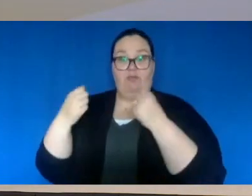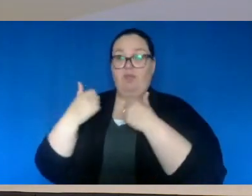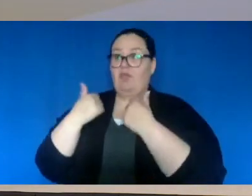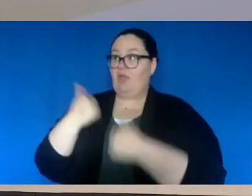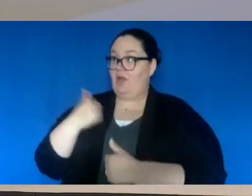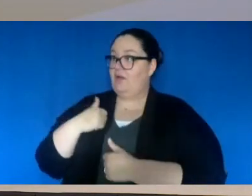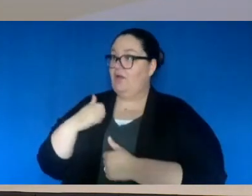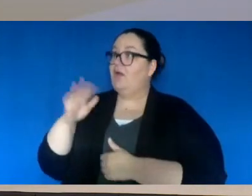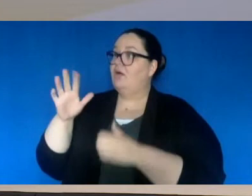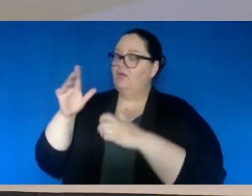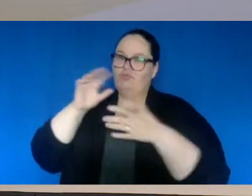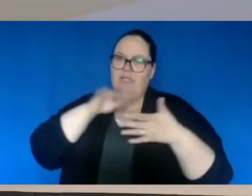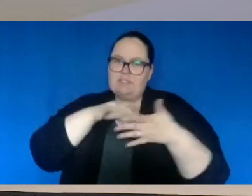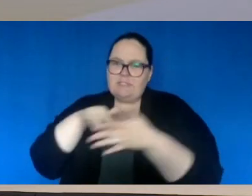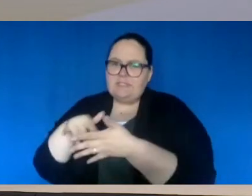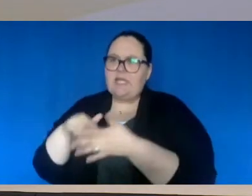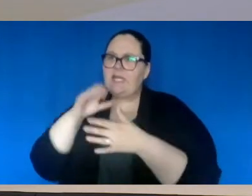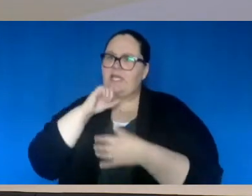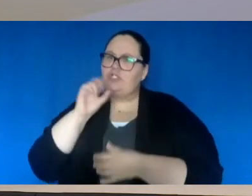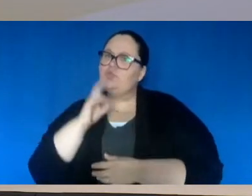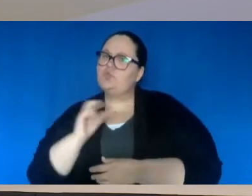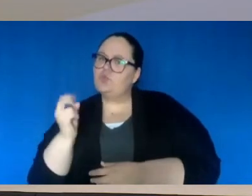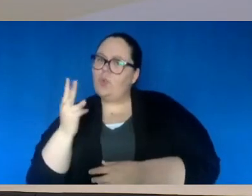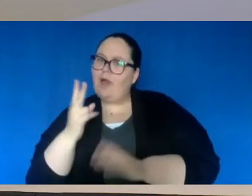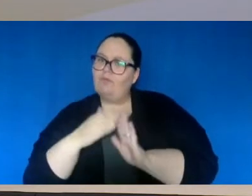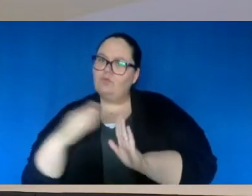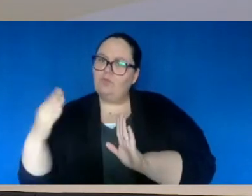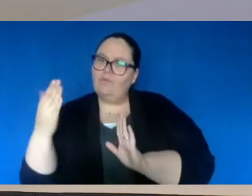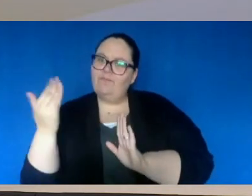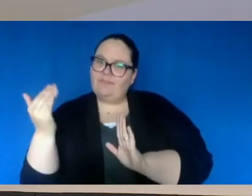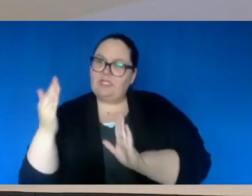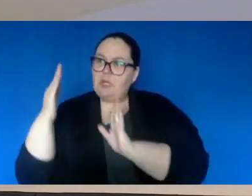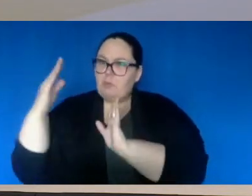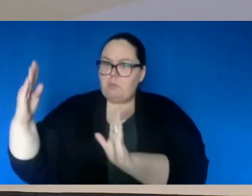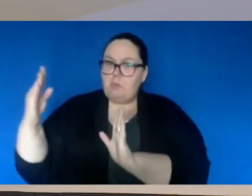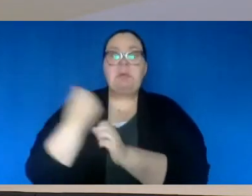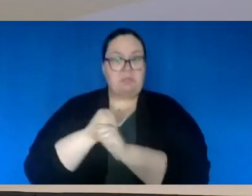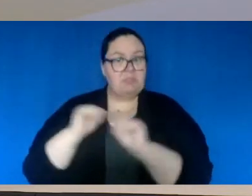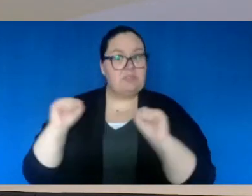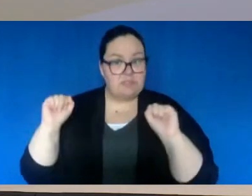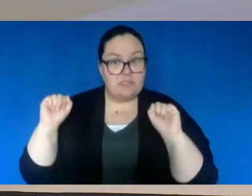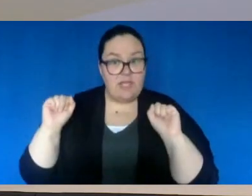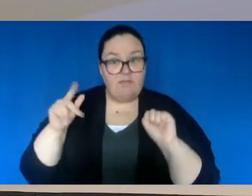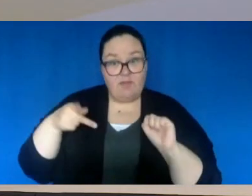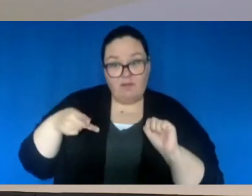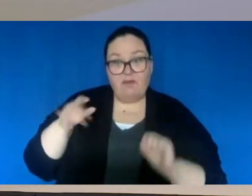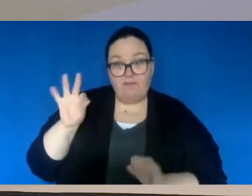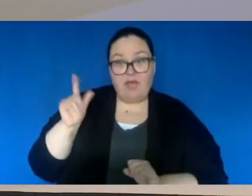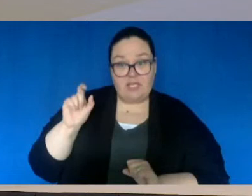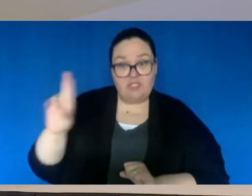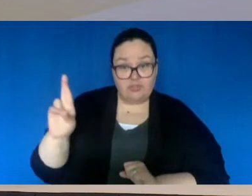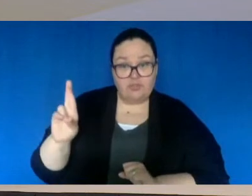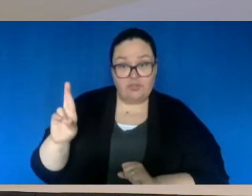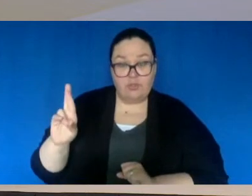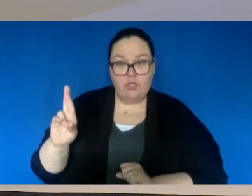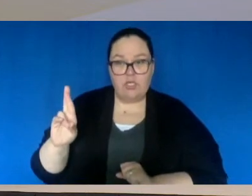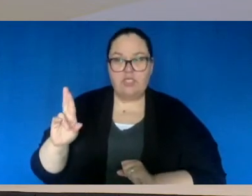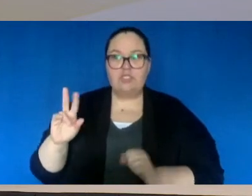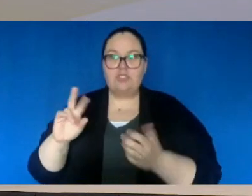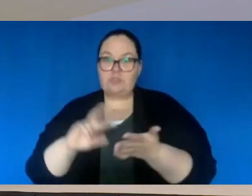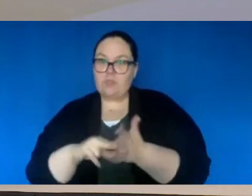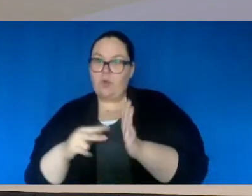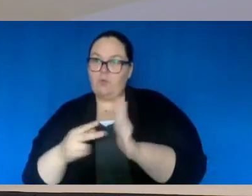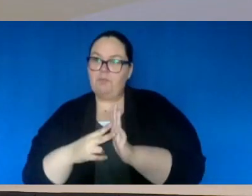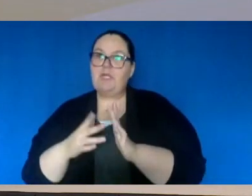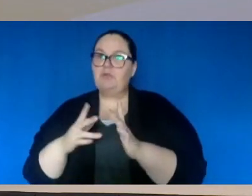their vaccine in children aged 12 to 15. Approval of the use of this vaccine in this age group is anticipated in the